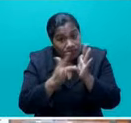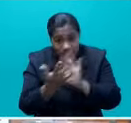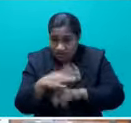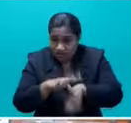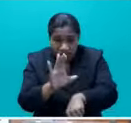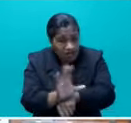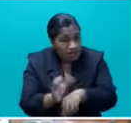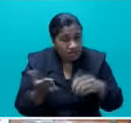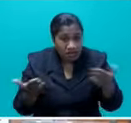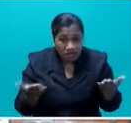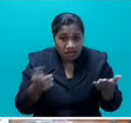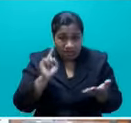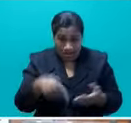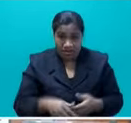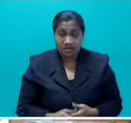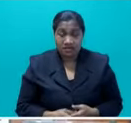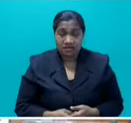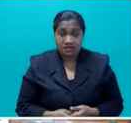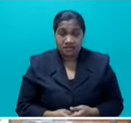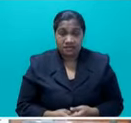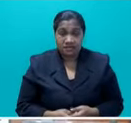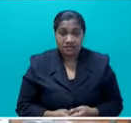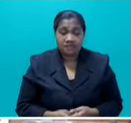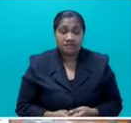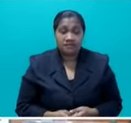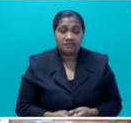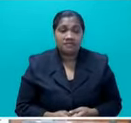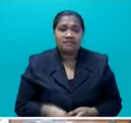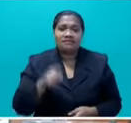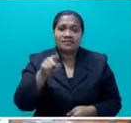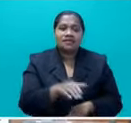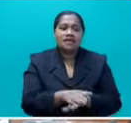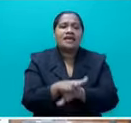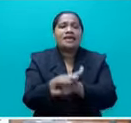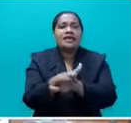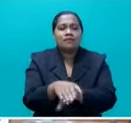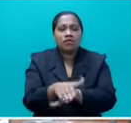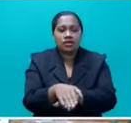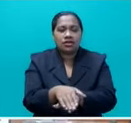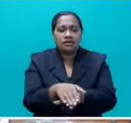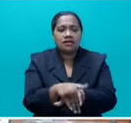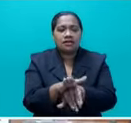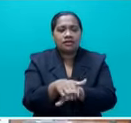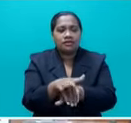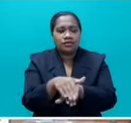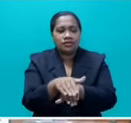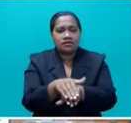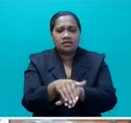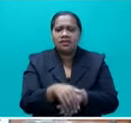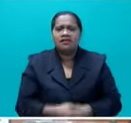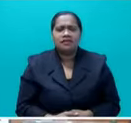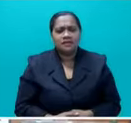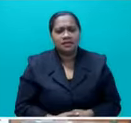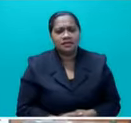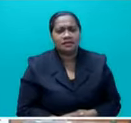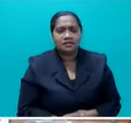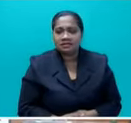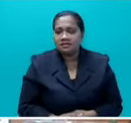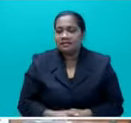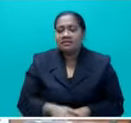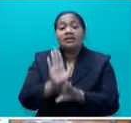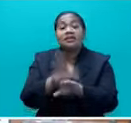Is that spreading the love of Jesus Christ? That's utterly hypocritical. And time and time again,